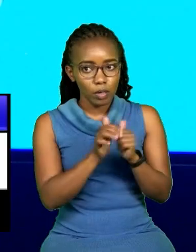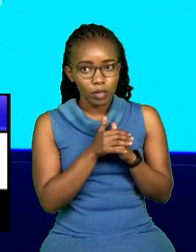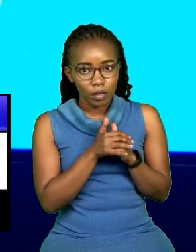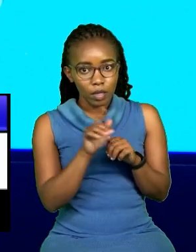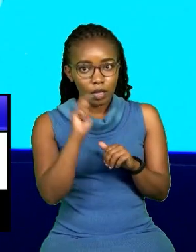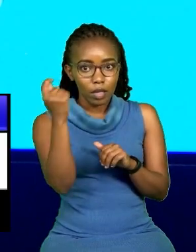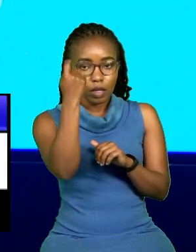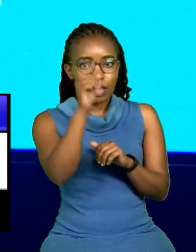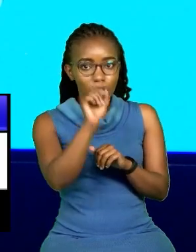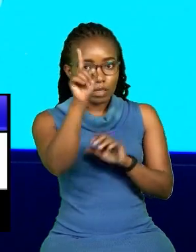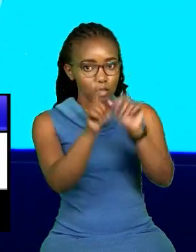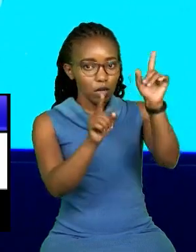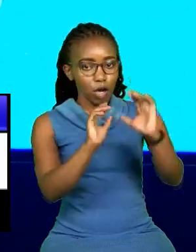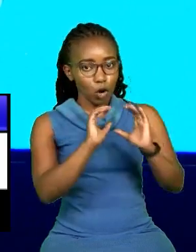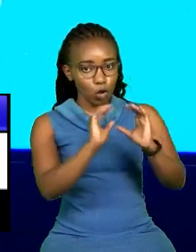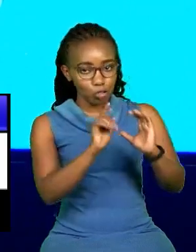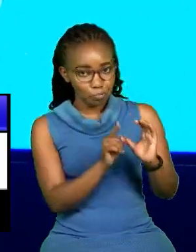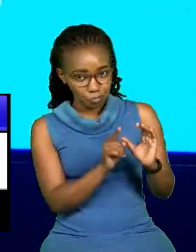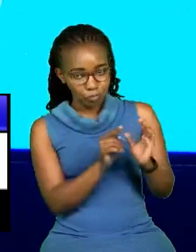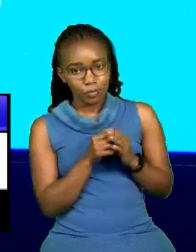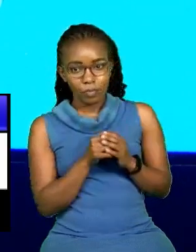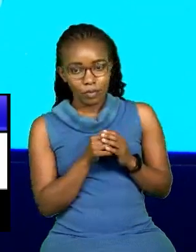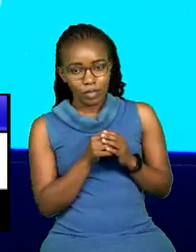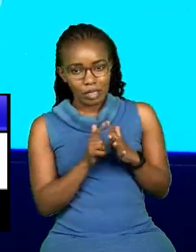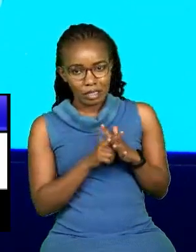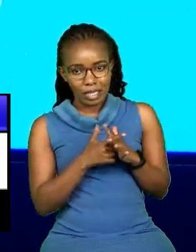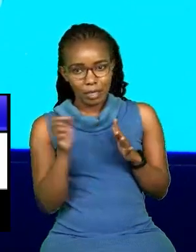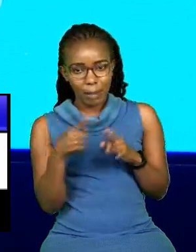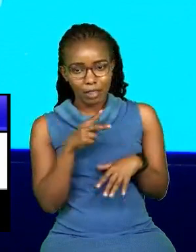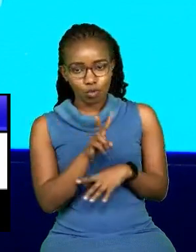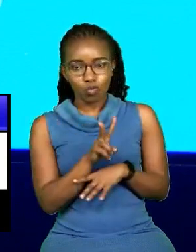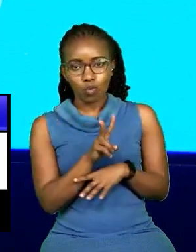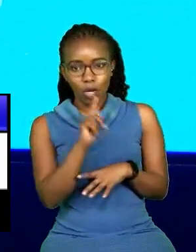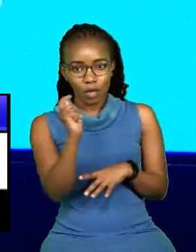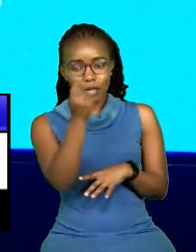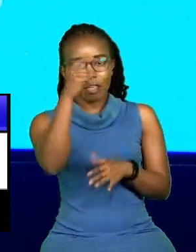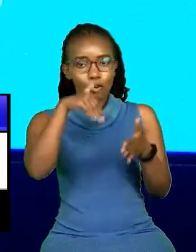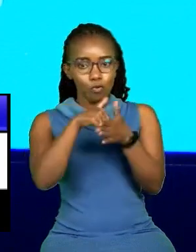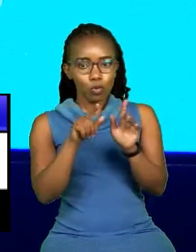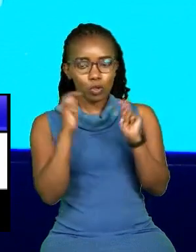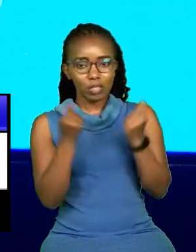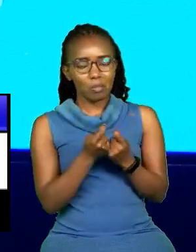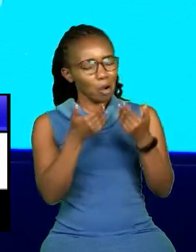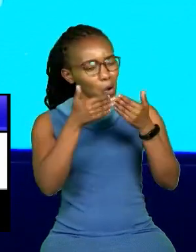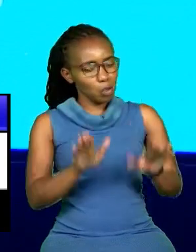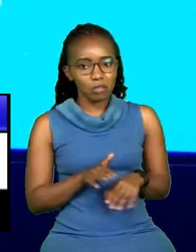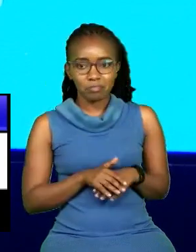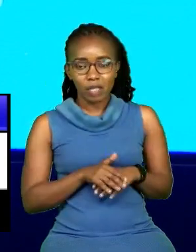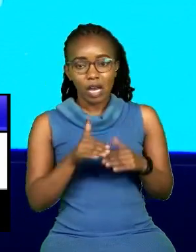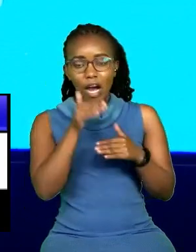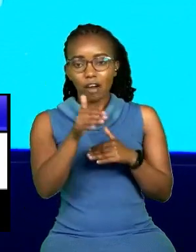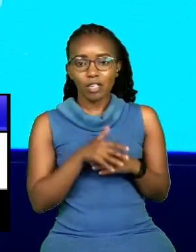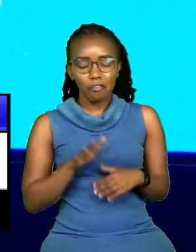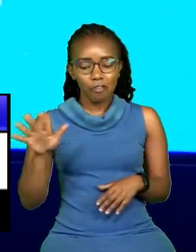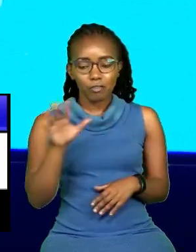New Harambee Stars head coach Engin started his two-month life at the Kenya football team with a huge loss after succumbing to